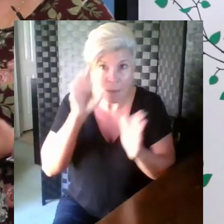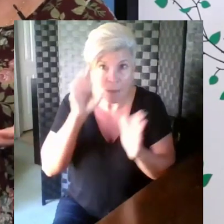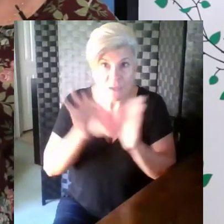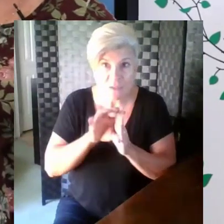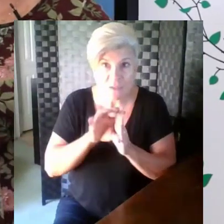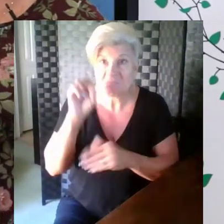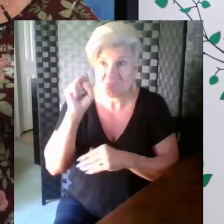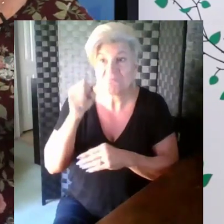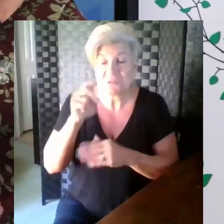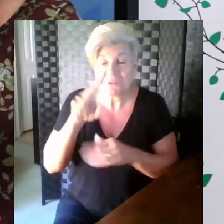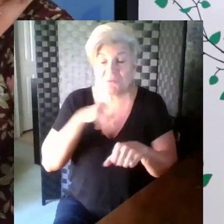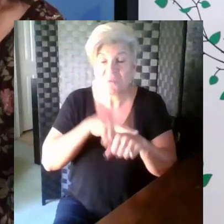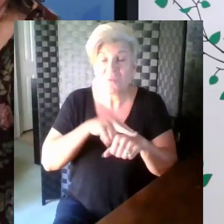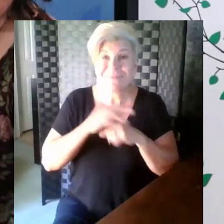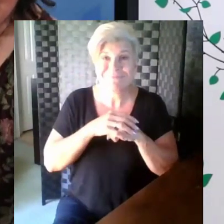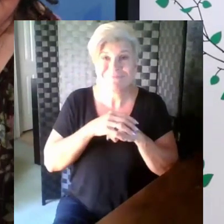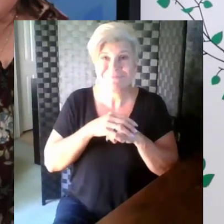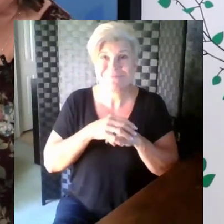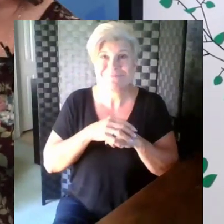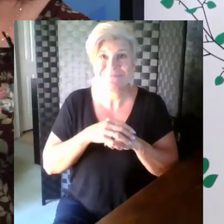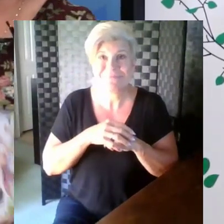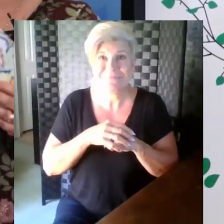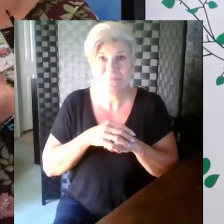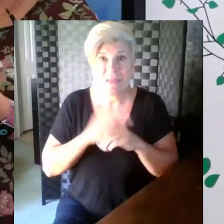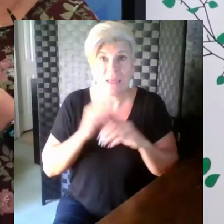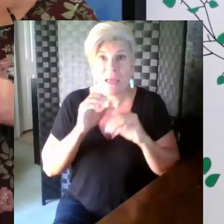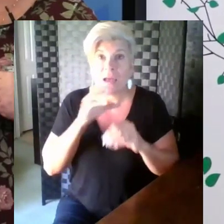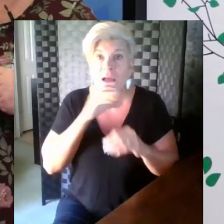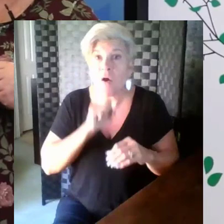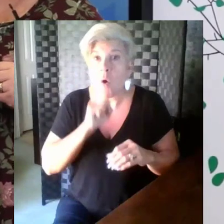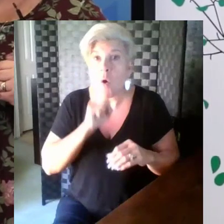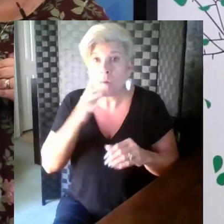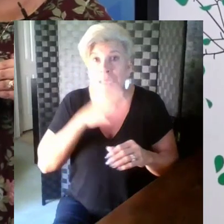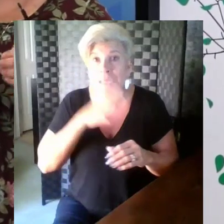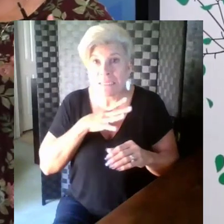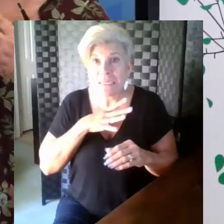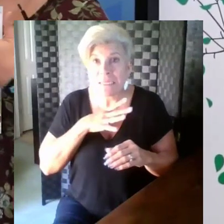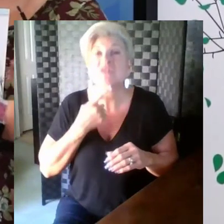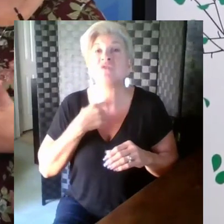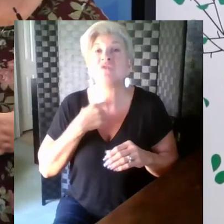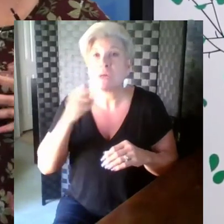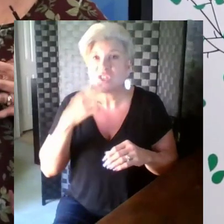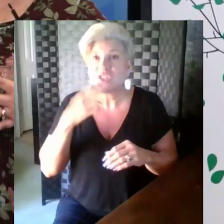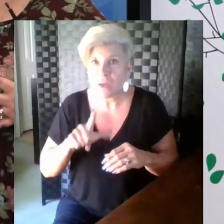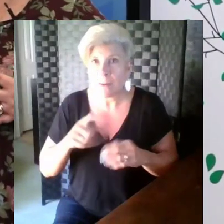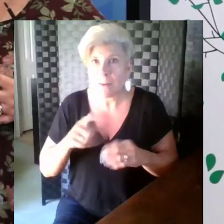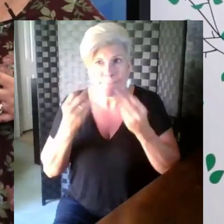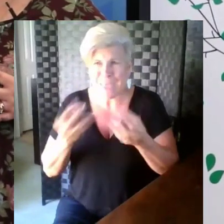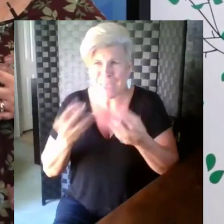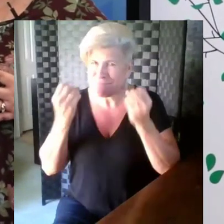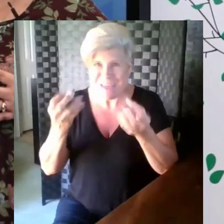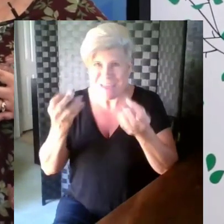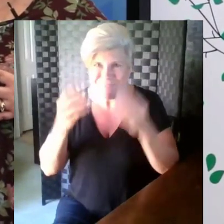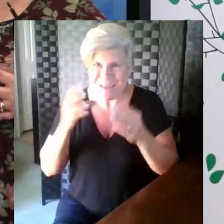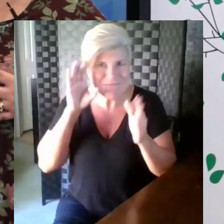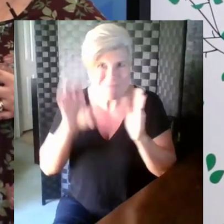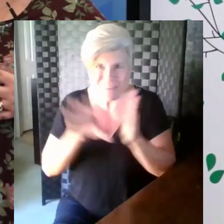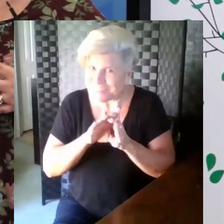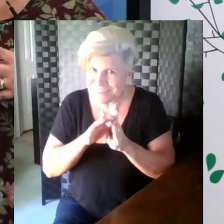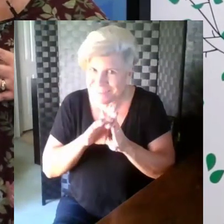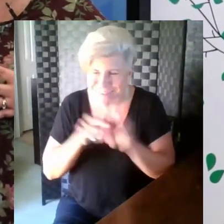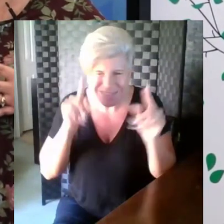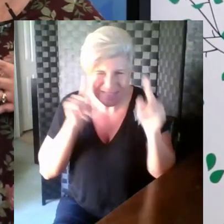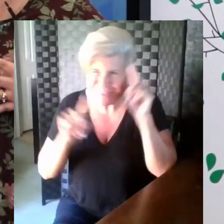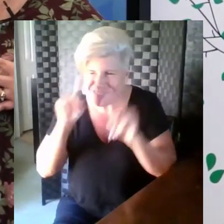picture? Of course we can. And there was an old lady who swallowed a shell. There were lots of pictures for us to look at and think